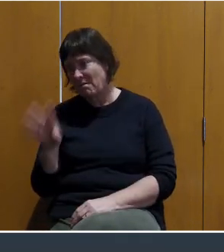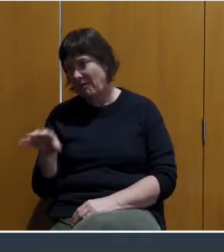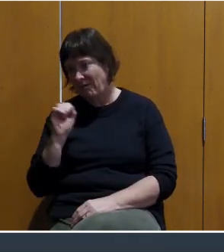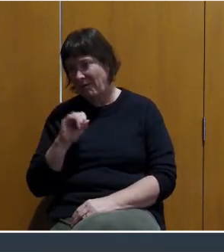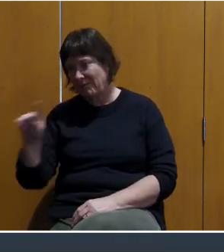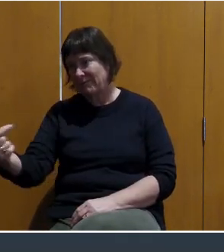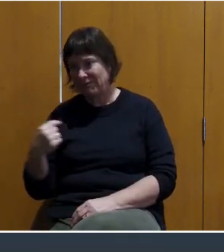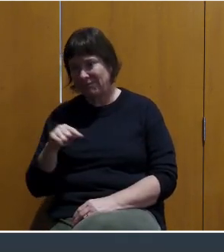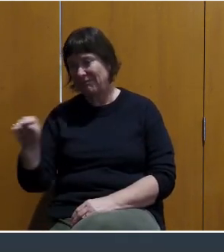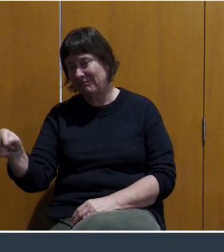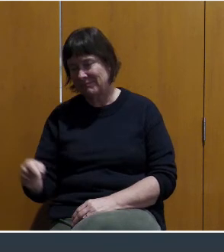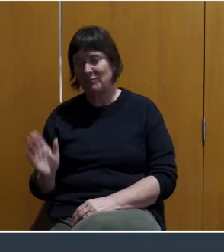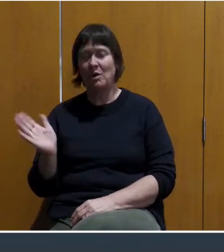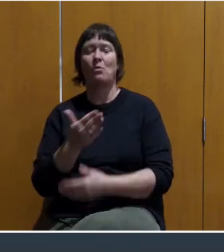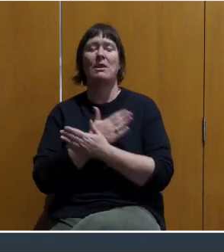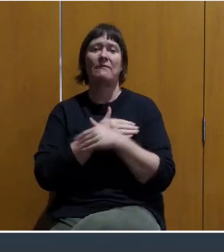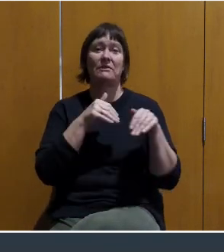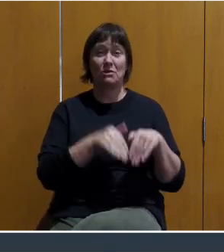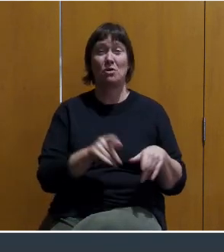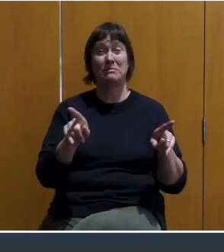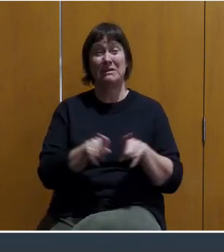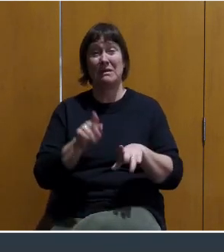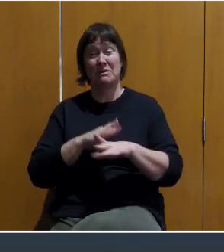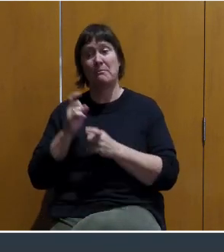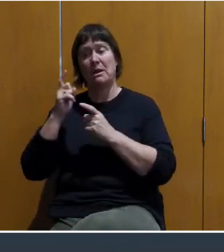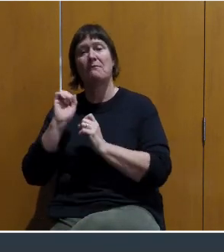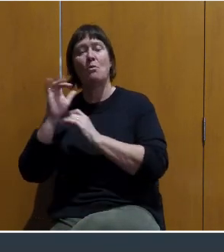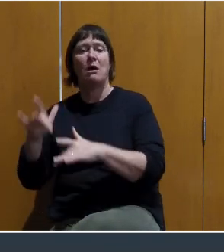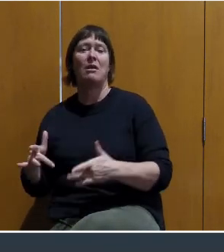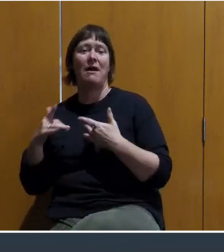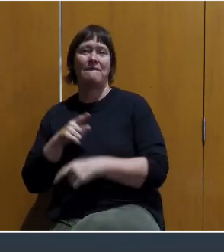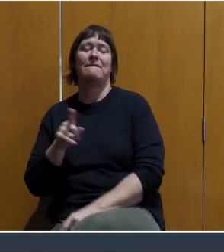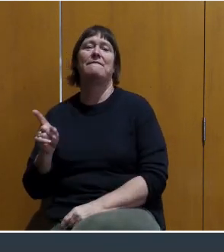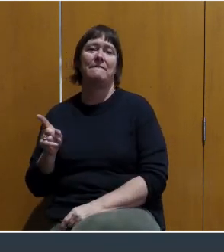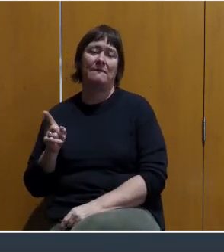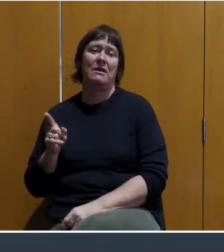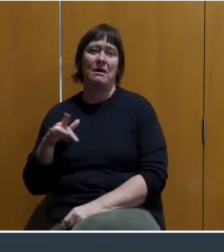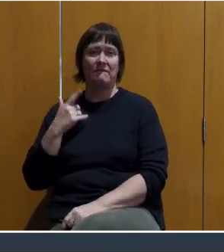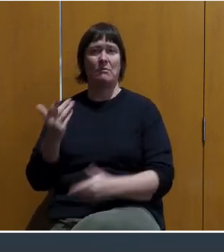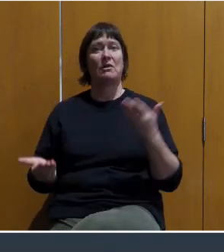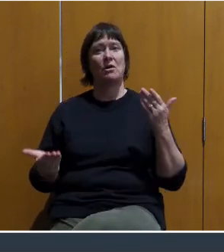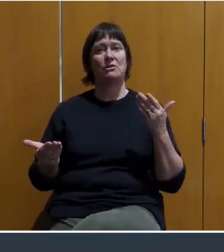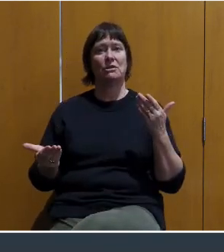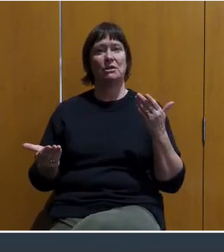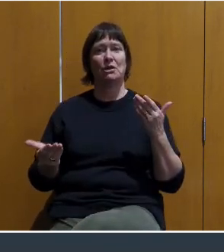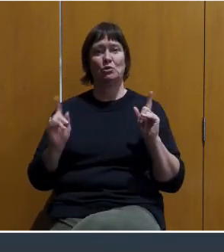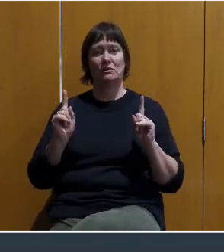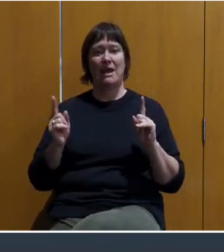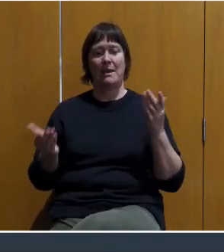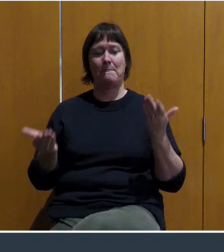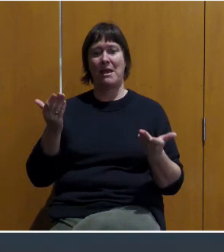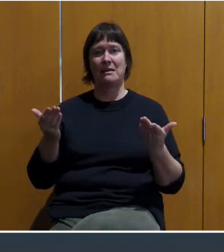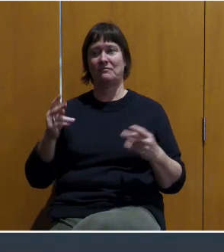We all, love our dogs, but we also really care for our wildlife. And I think we've had a real balance of submitters here today from